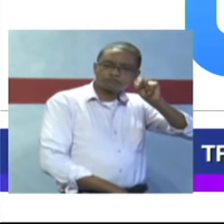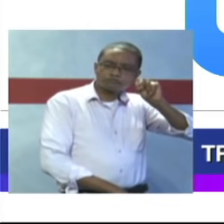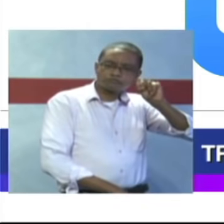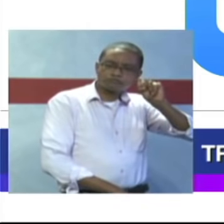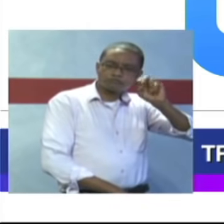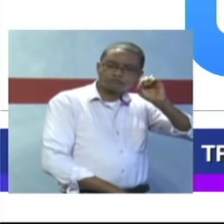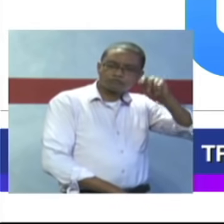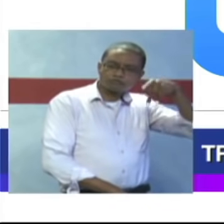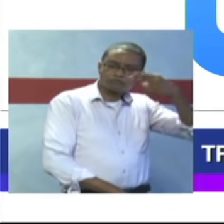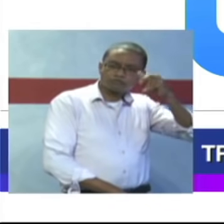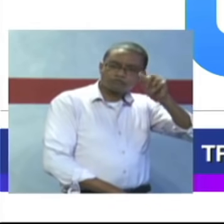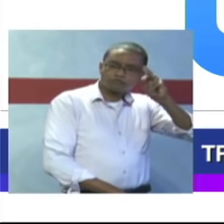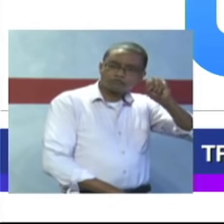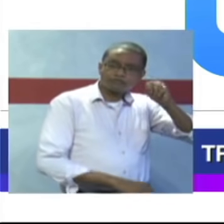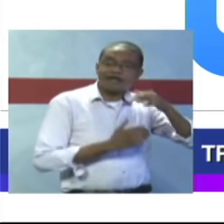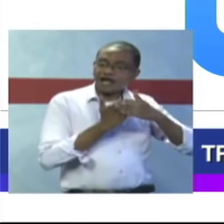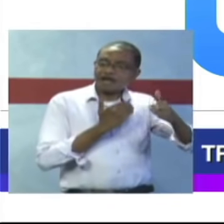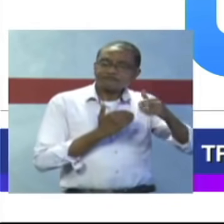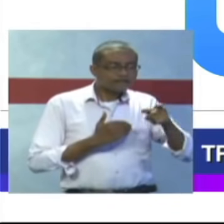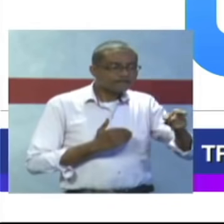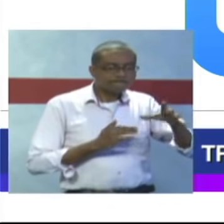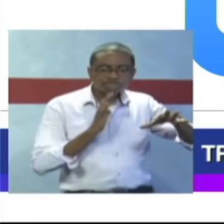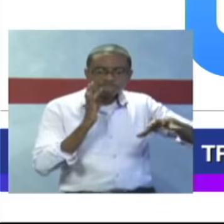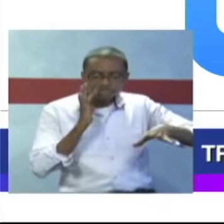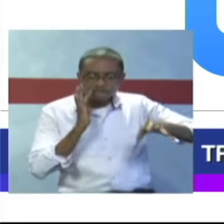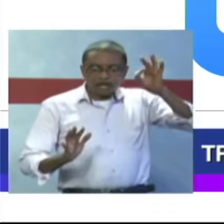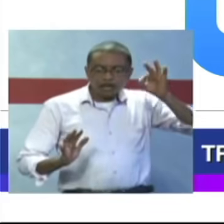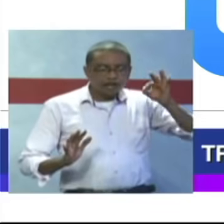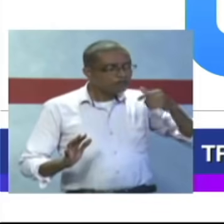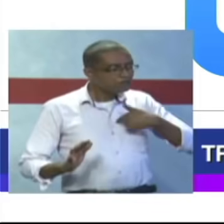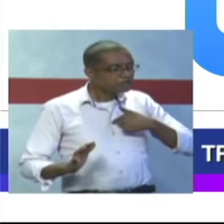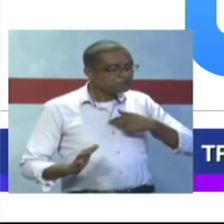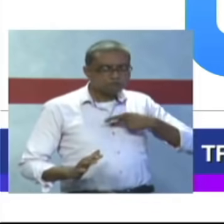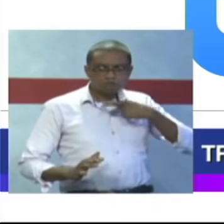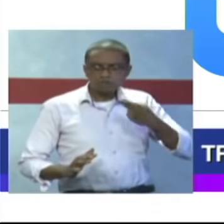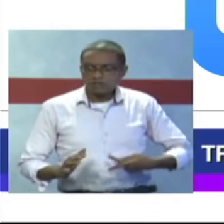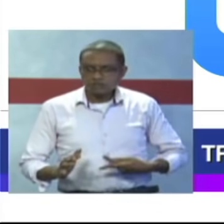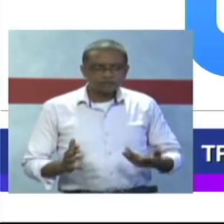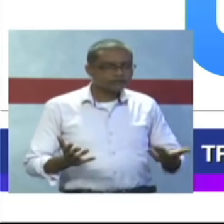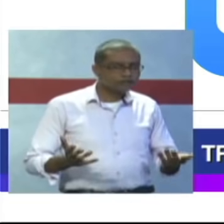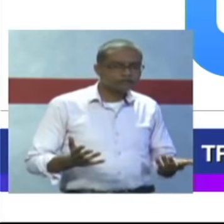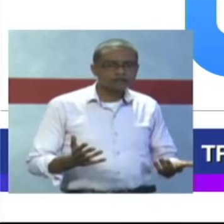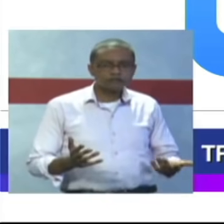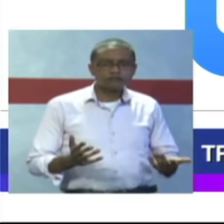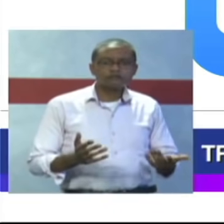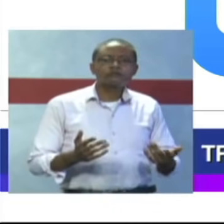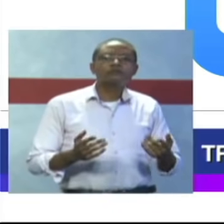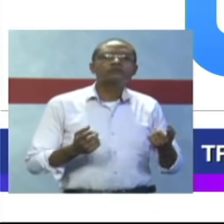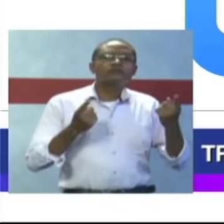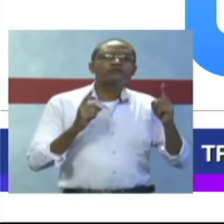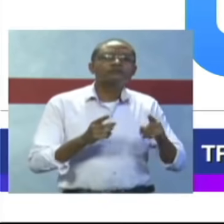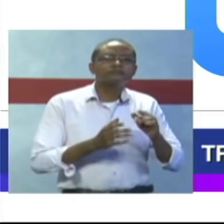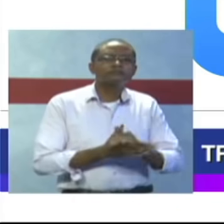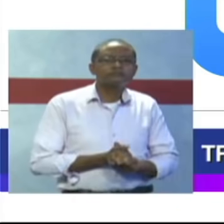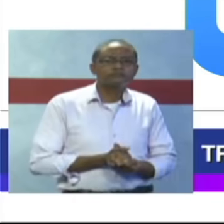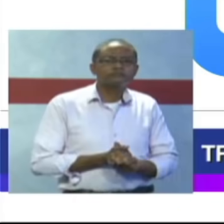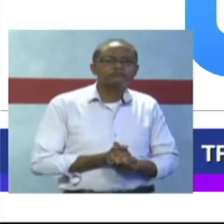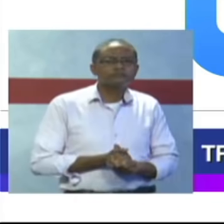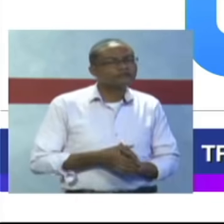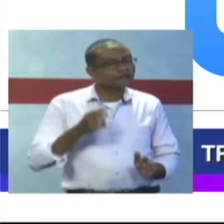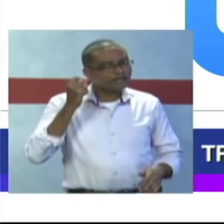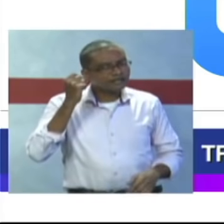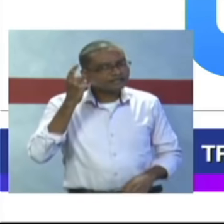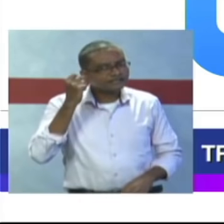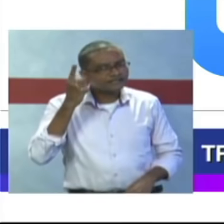are pregnant? I was just wondering what happens in a scenario like that, given that Trinidad has only approved the Pfizer